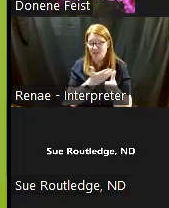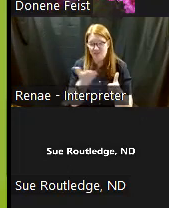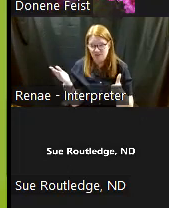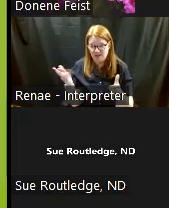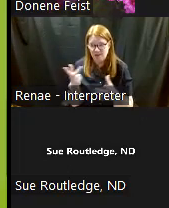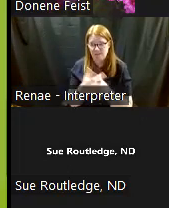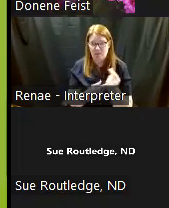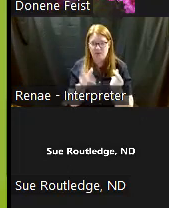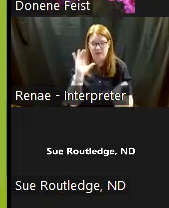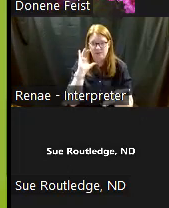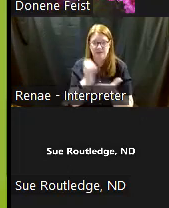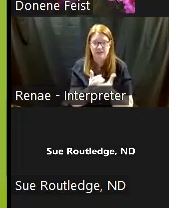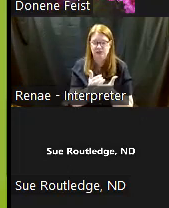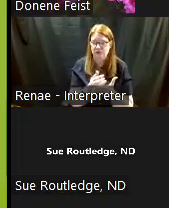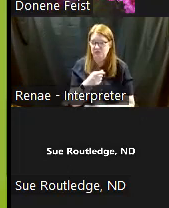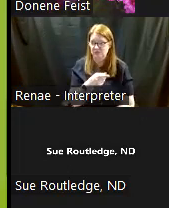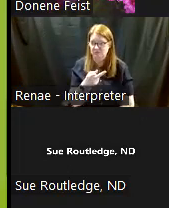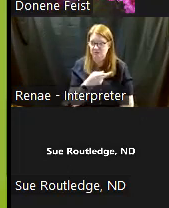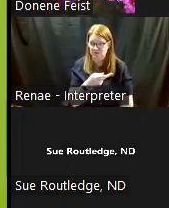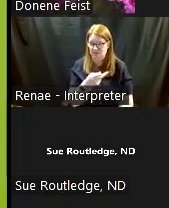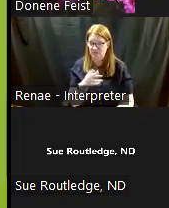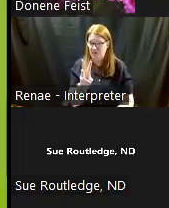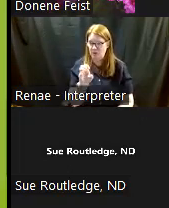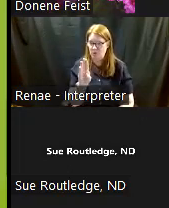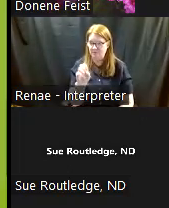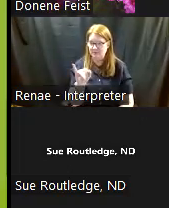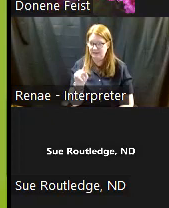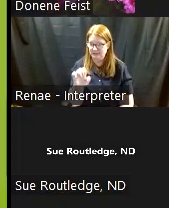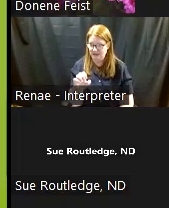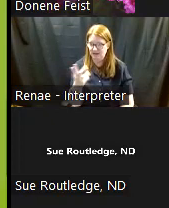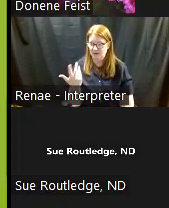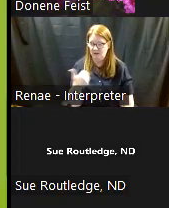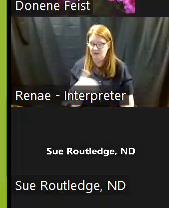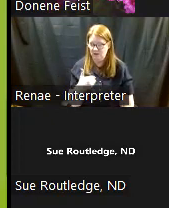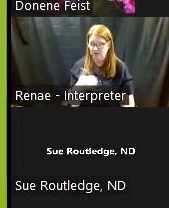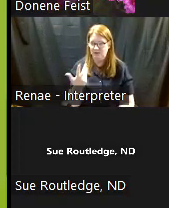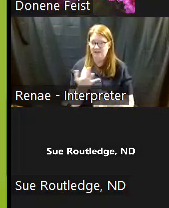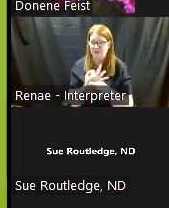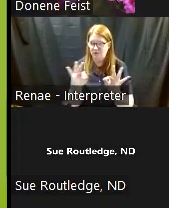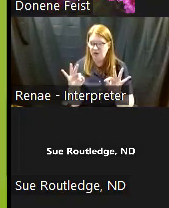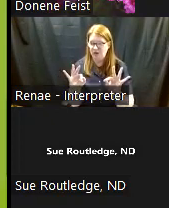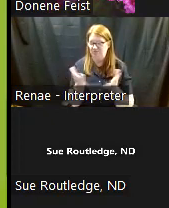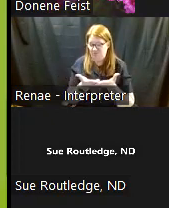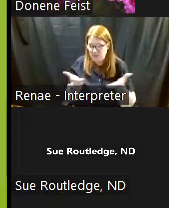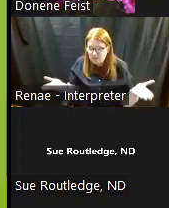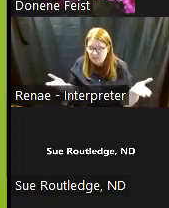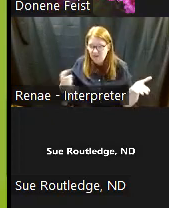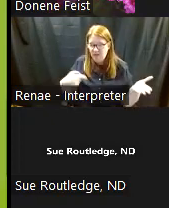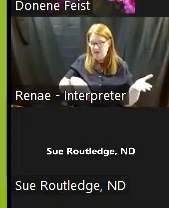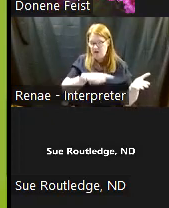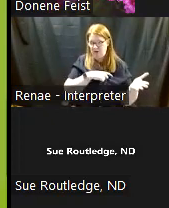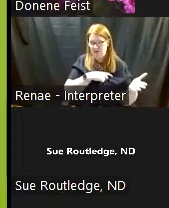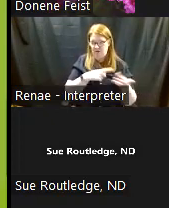these pictures are from their website. They give so many free resources to us as